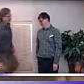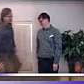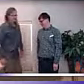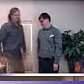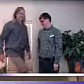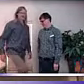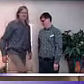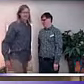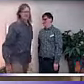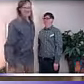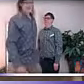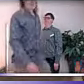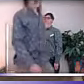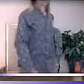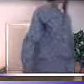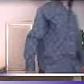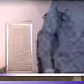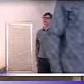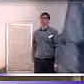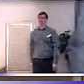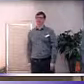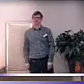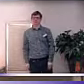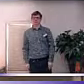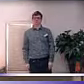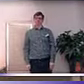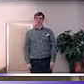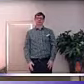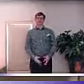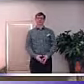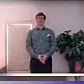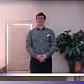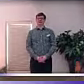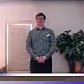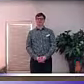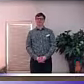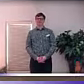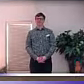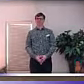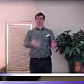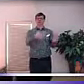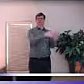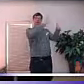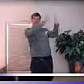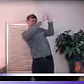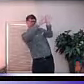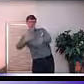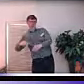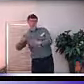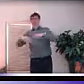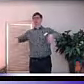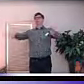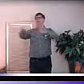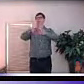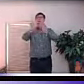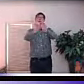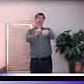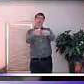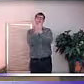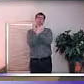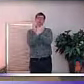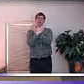As far as I'm concerned, you are that pot of gold, the end of that rainbow. You are so loved and